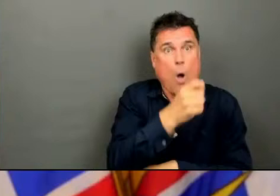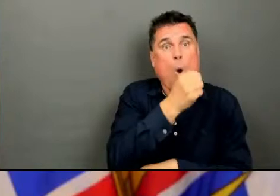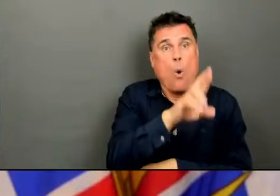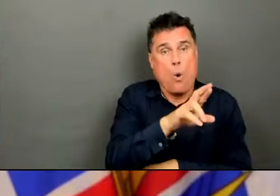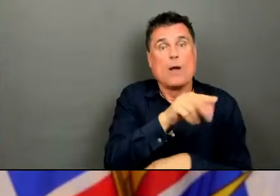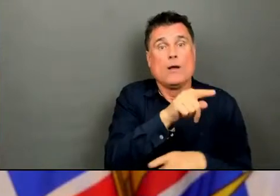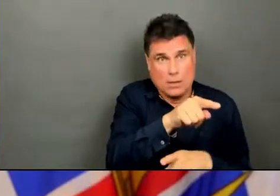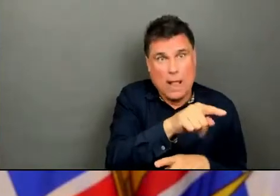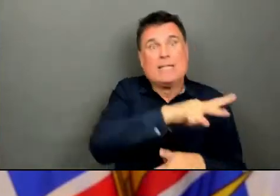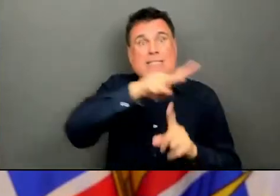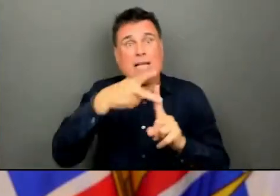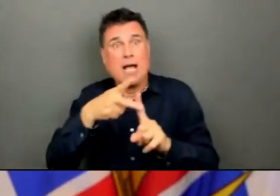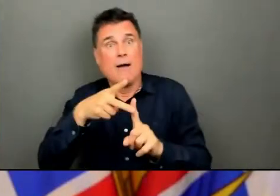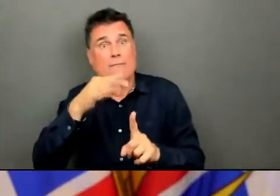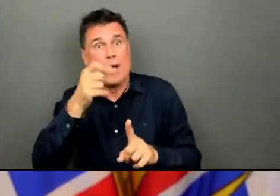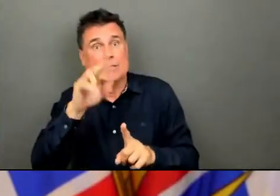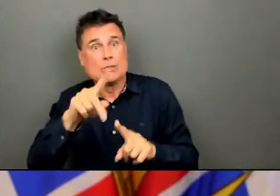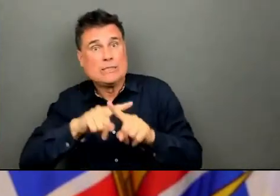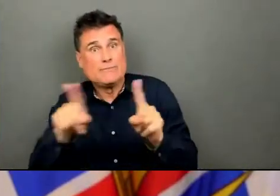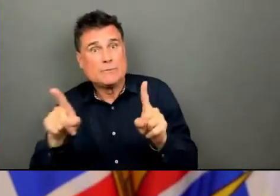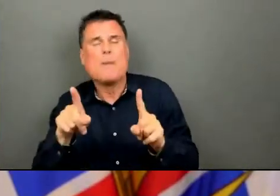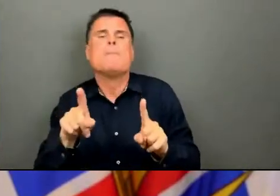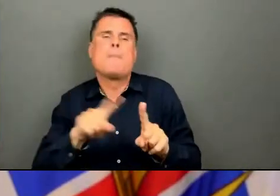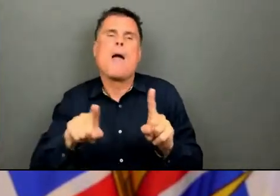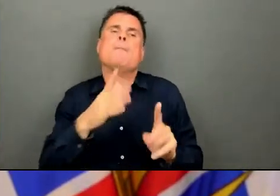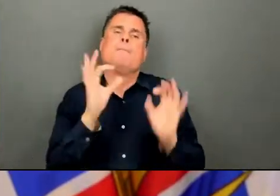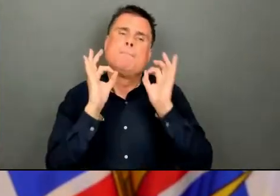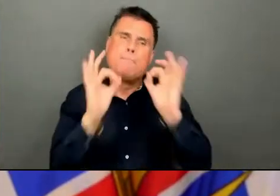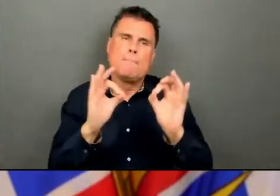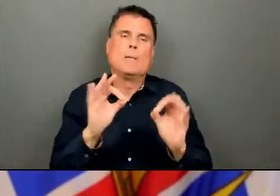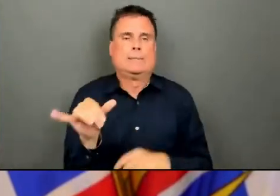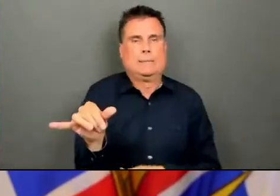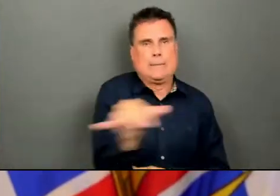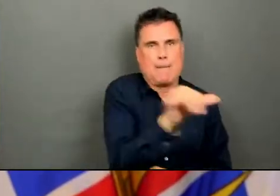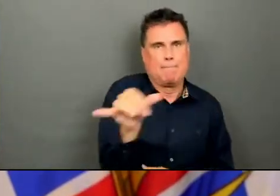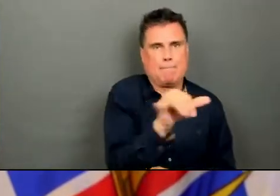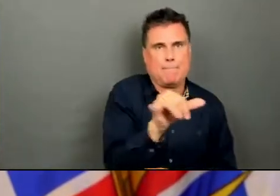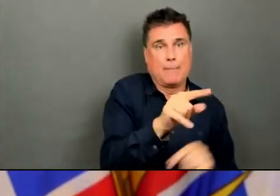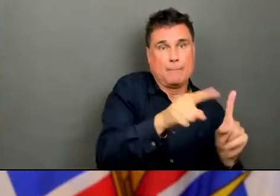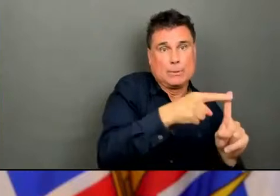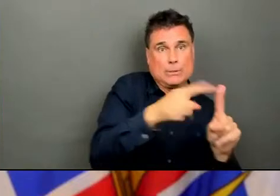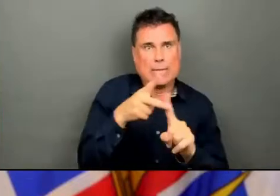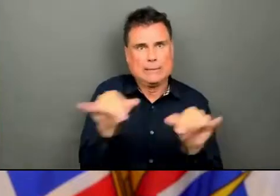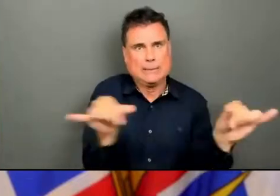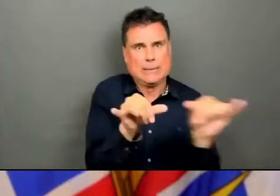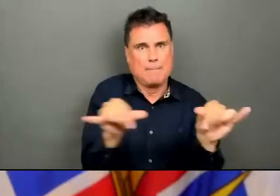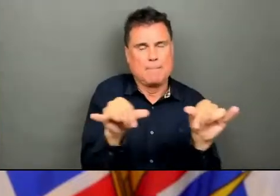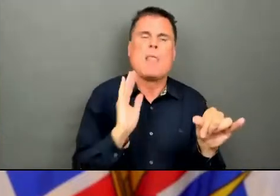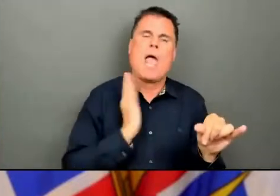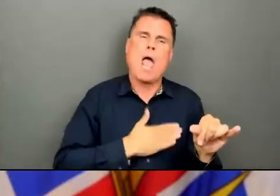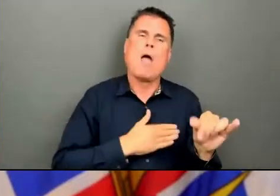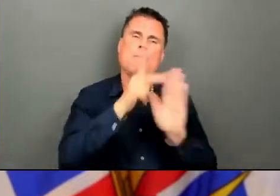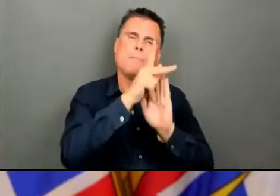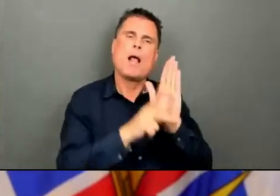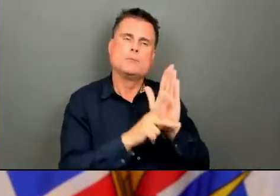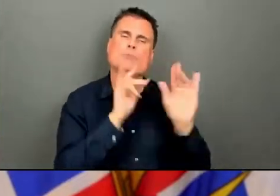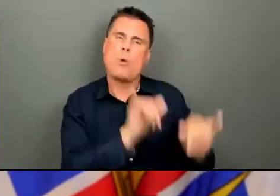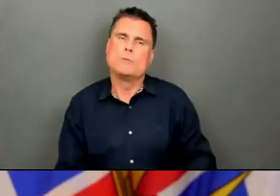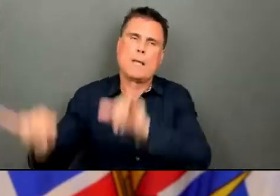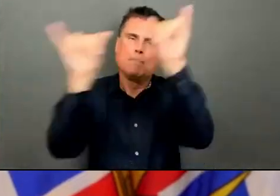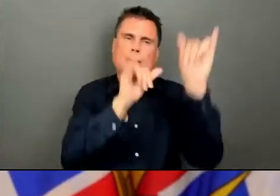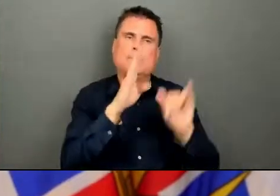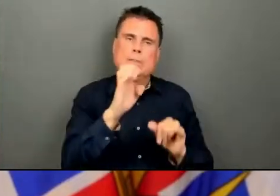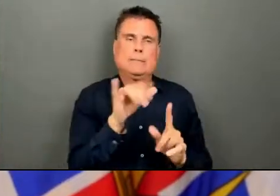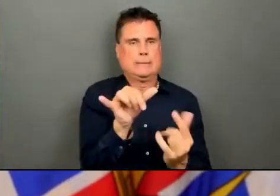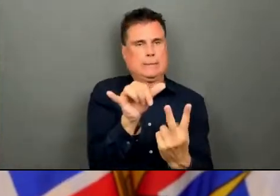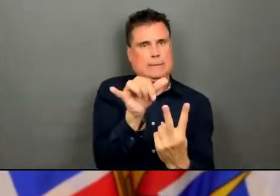normally and usually be offered the same vaccine for your second dose. And that is our policy across all of our clinics. We do